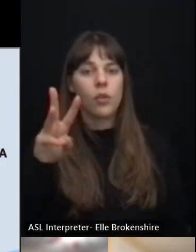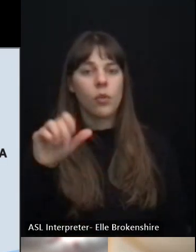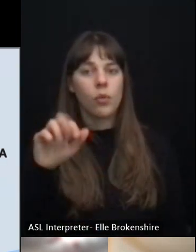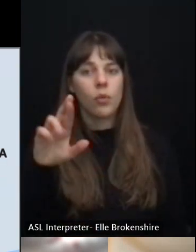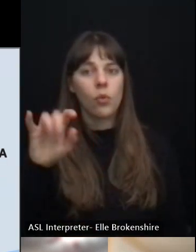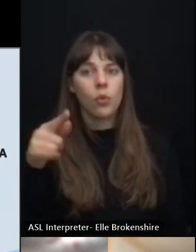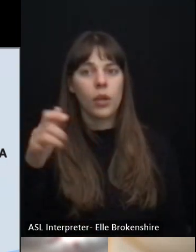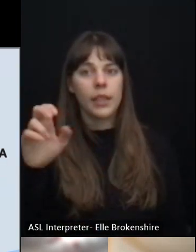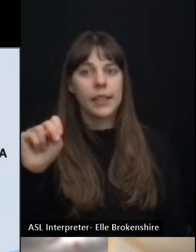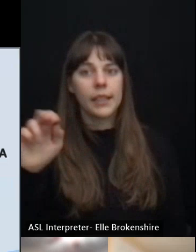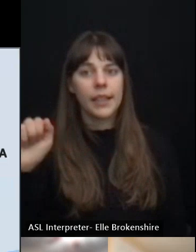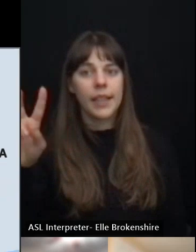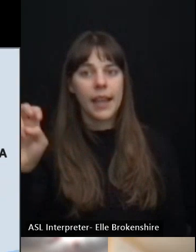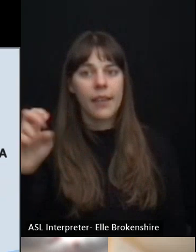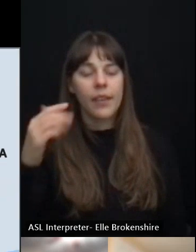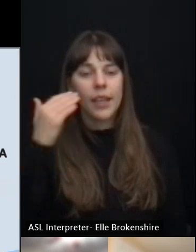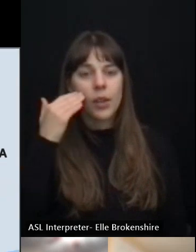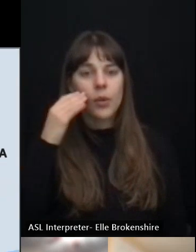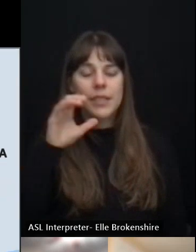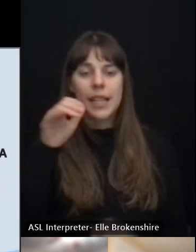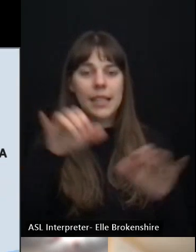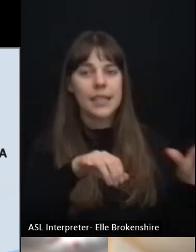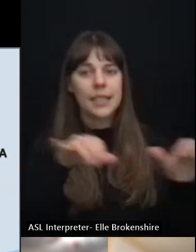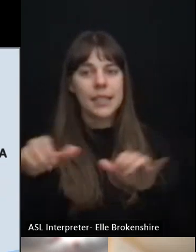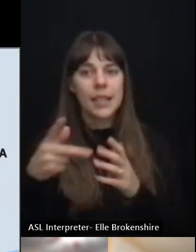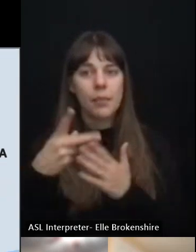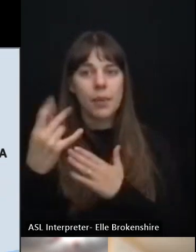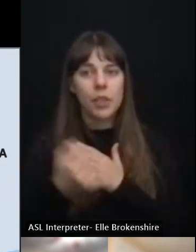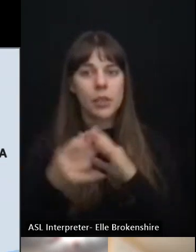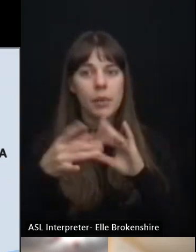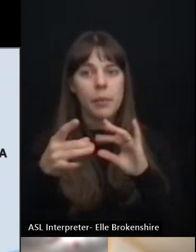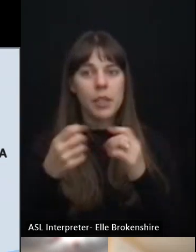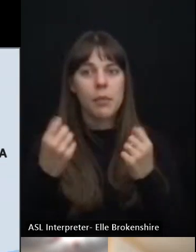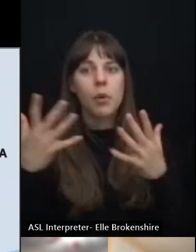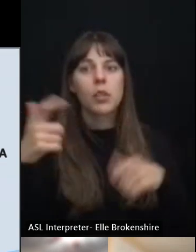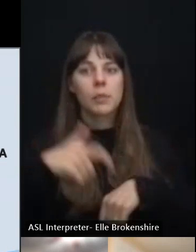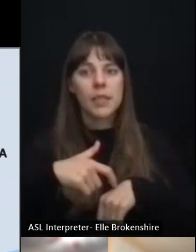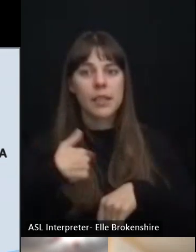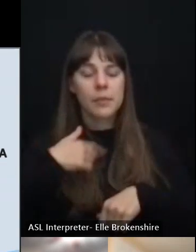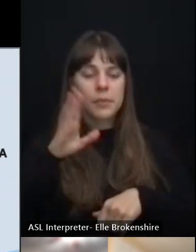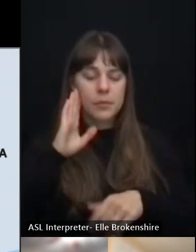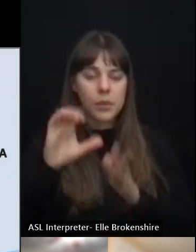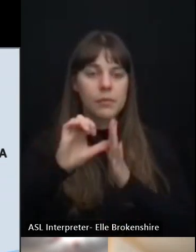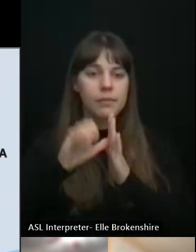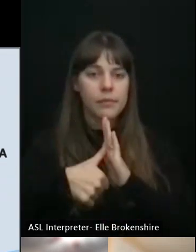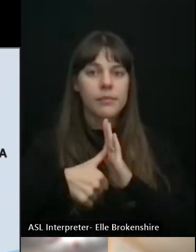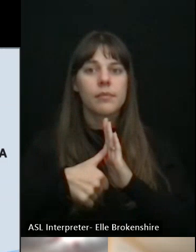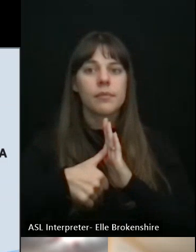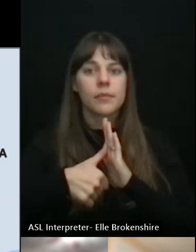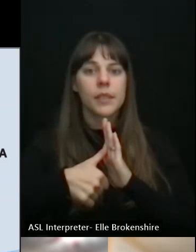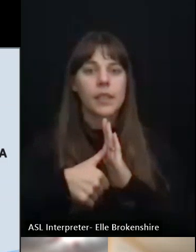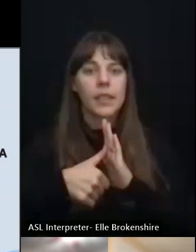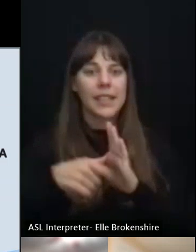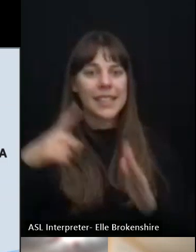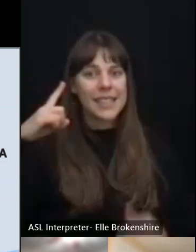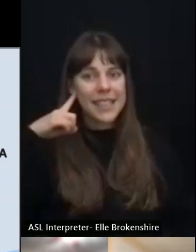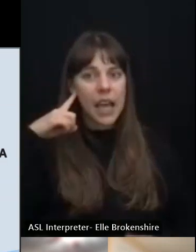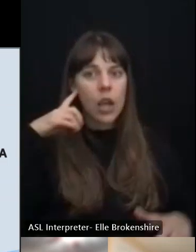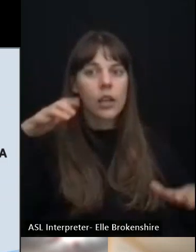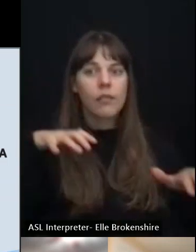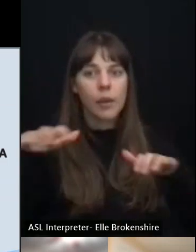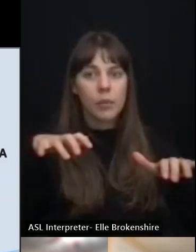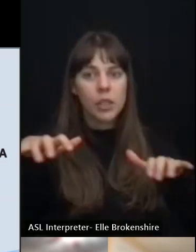know that this is not the same project and has been brought up multiple times, but I will also reiterate the sound